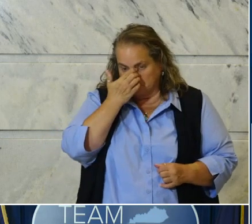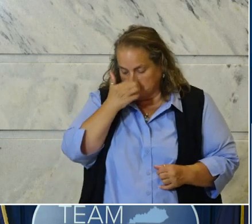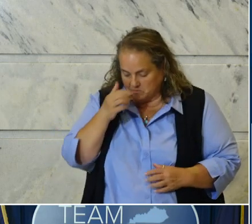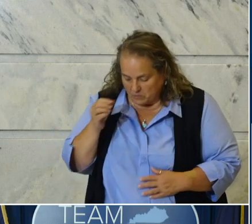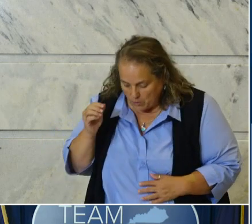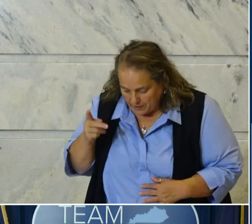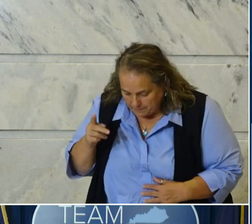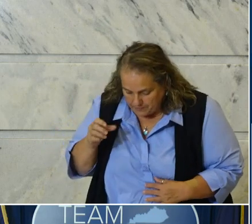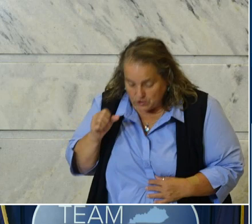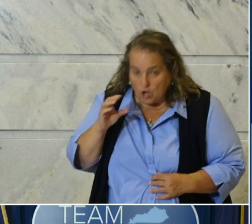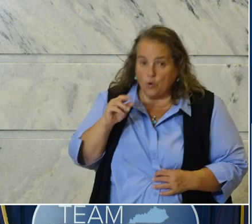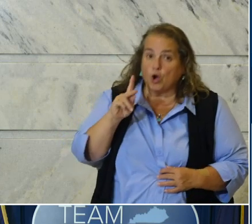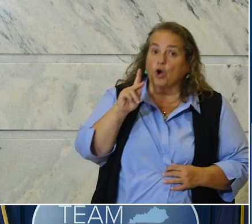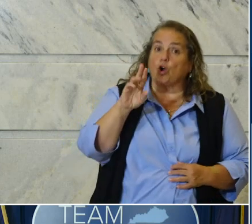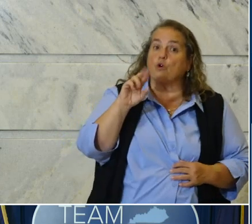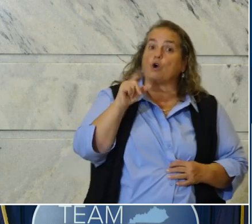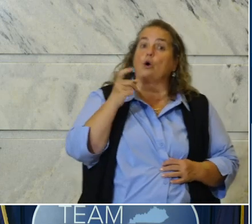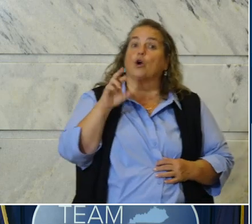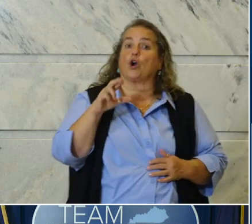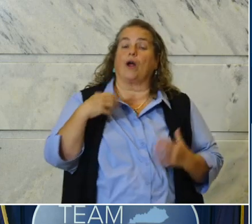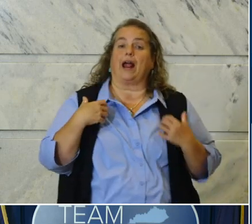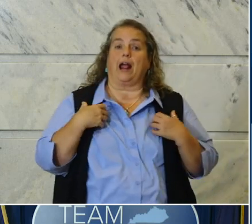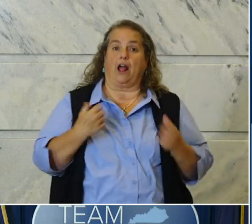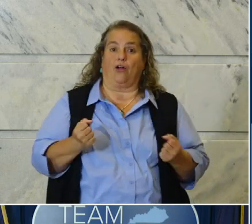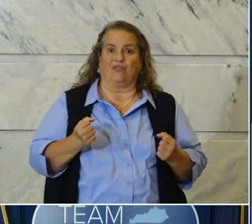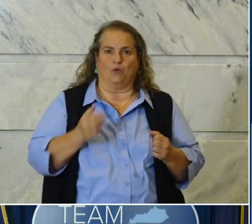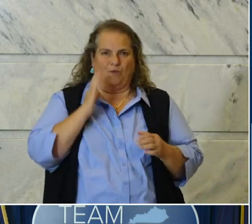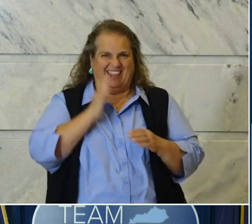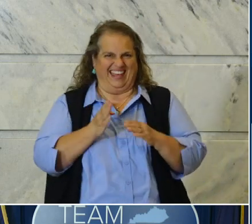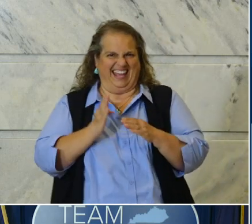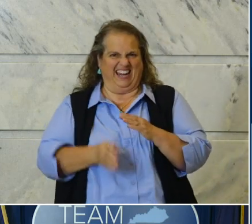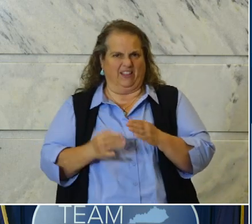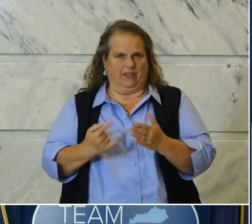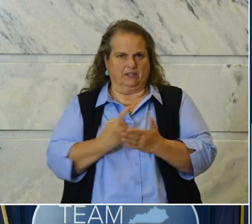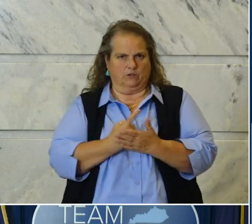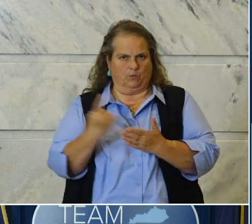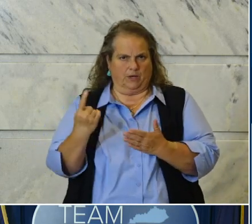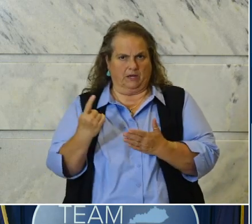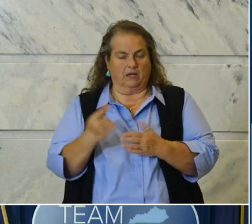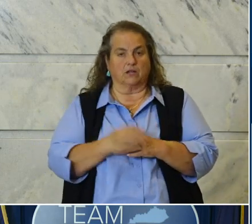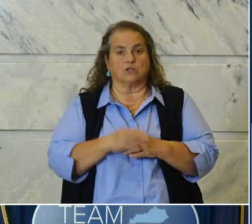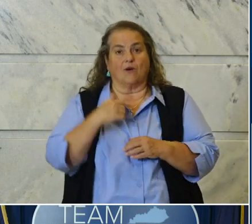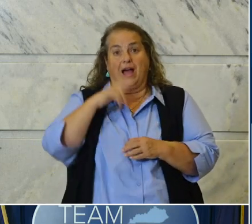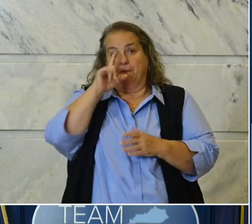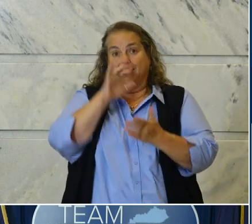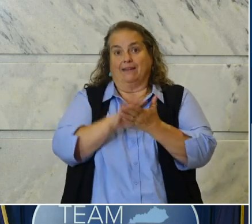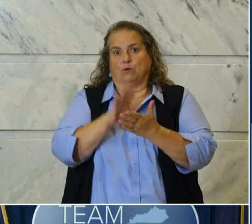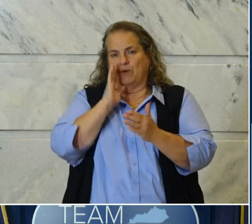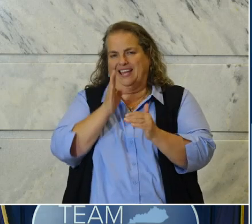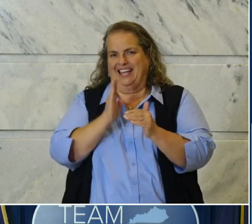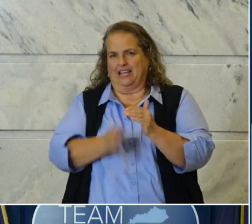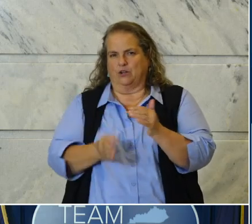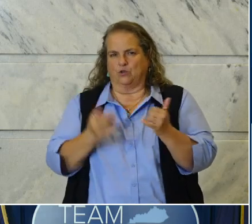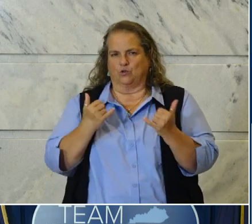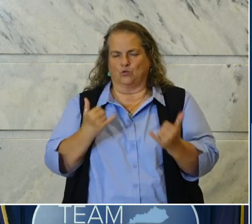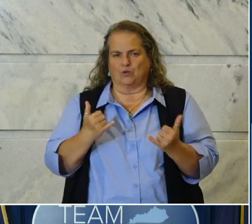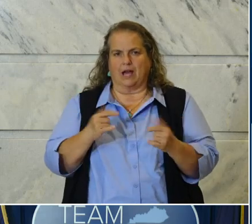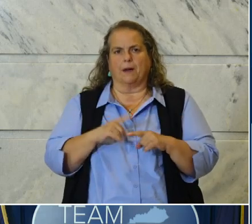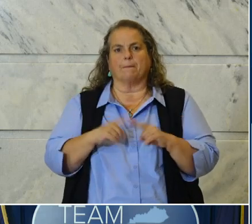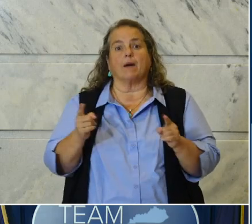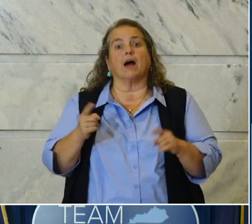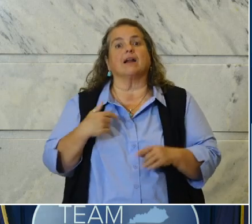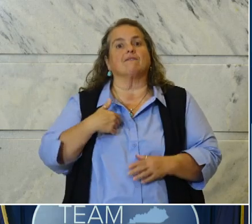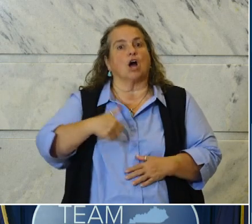Okay, so Kroger Health is actually ending this week. So I believe it's ending today, but there is the